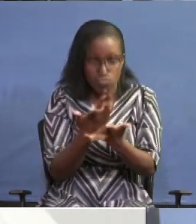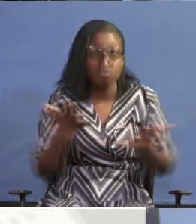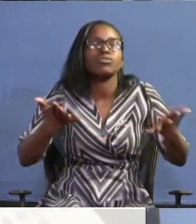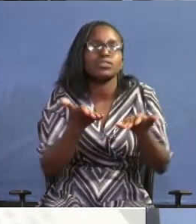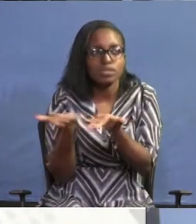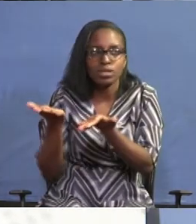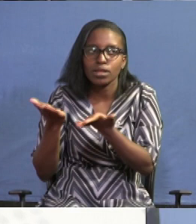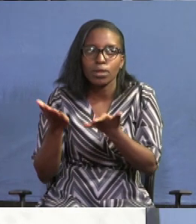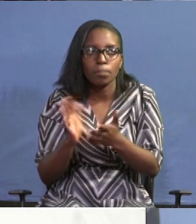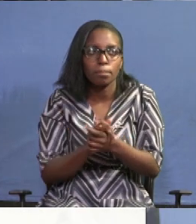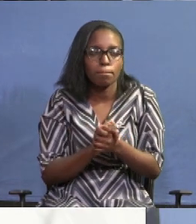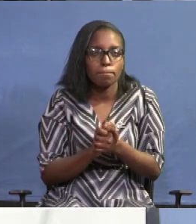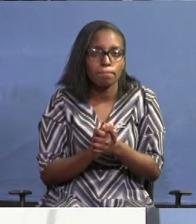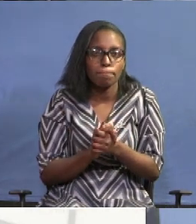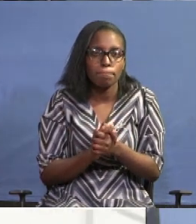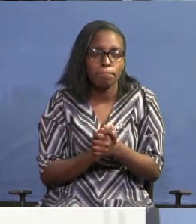they have to uplift Kenyans.